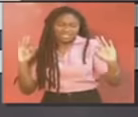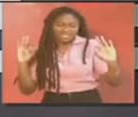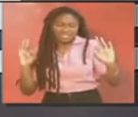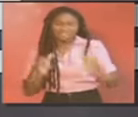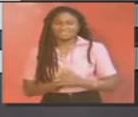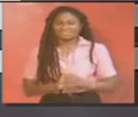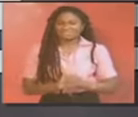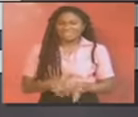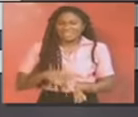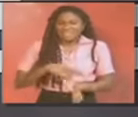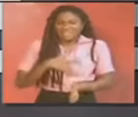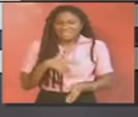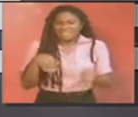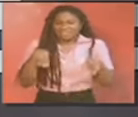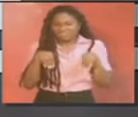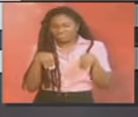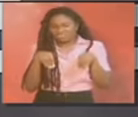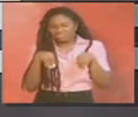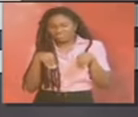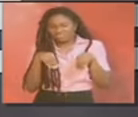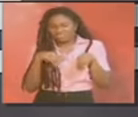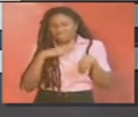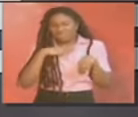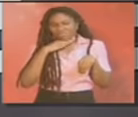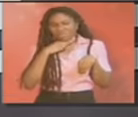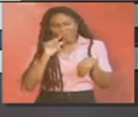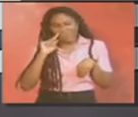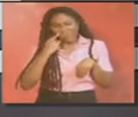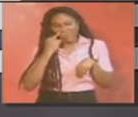feel restricted by the inconveniences.